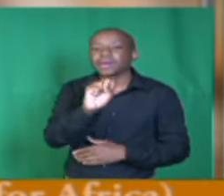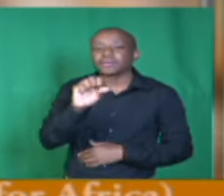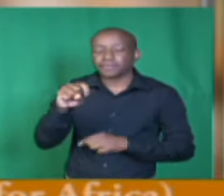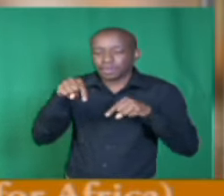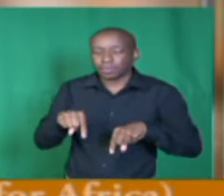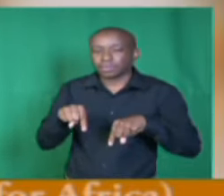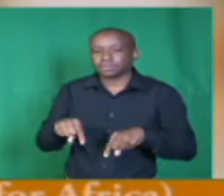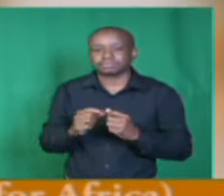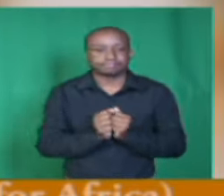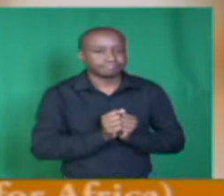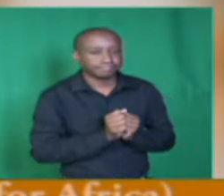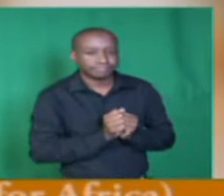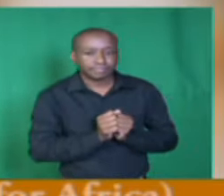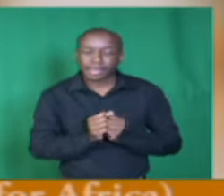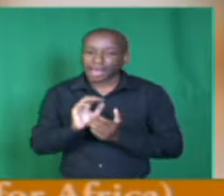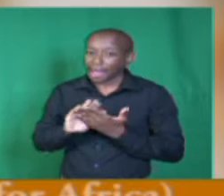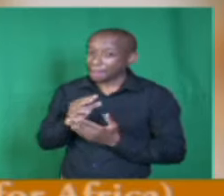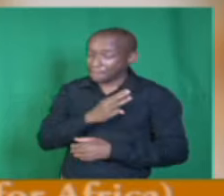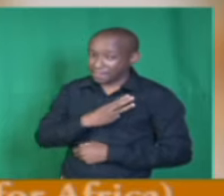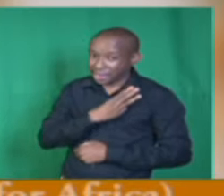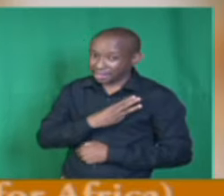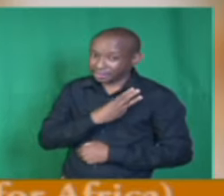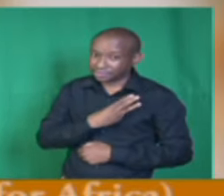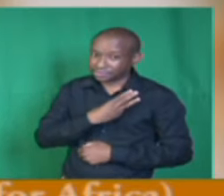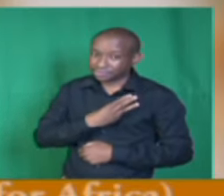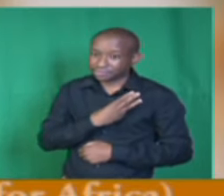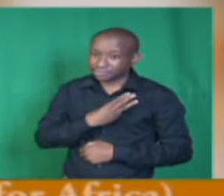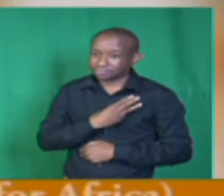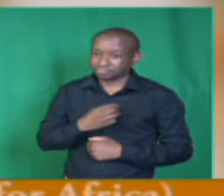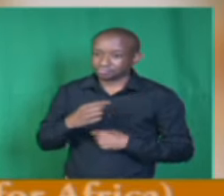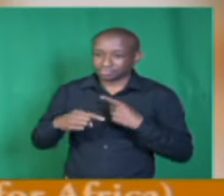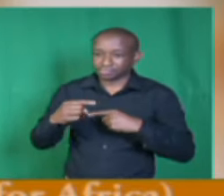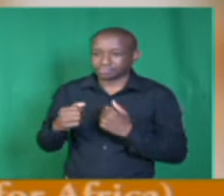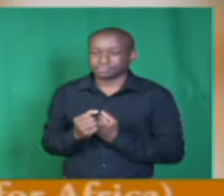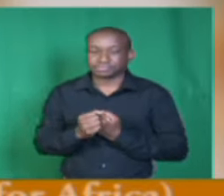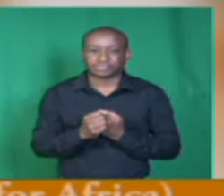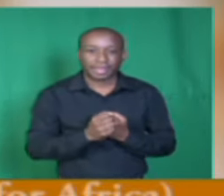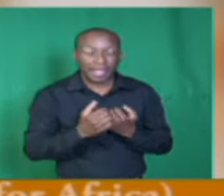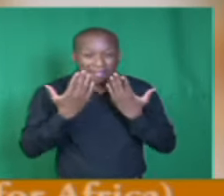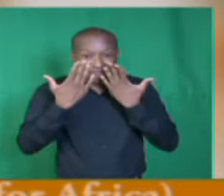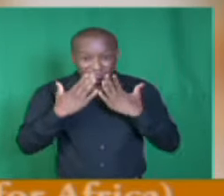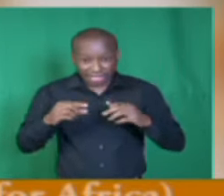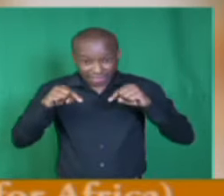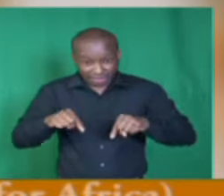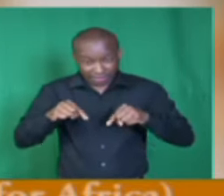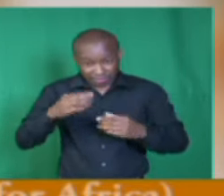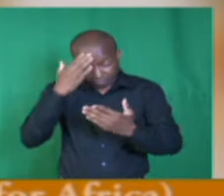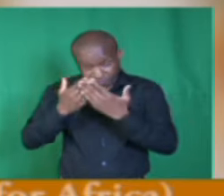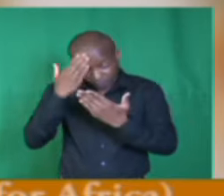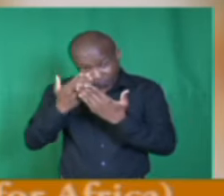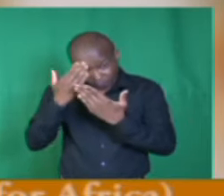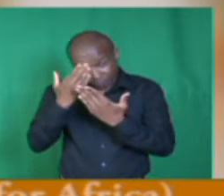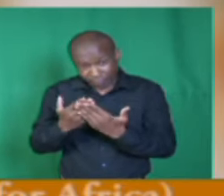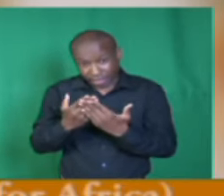the lesson? And please project your voice. Oh, okay. By the end of the lesson,